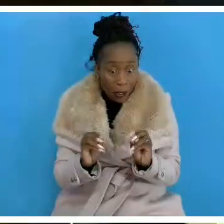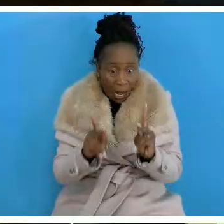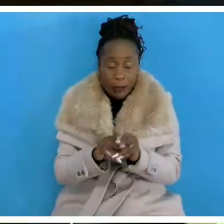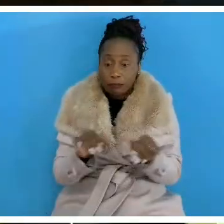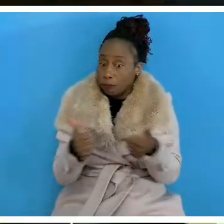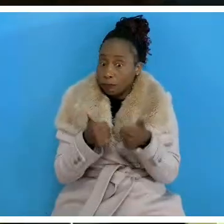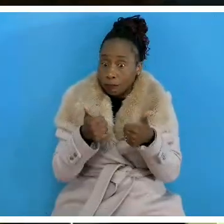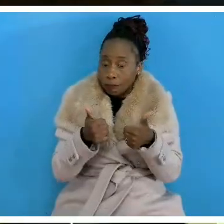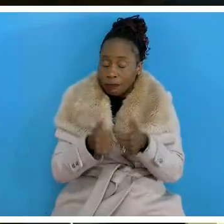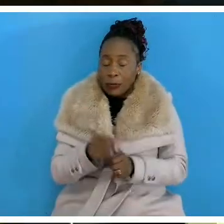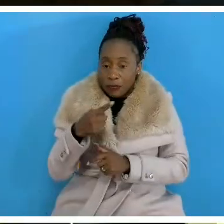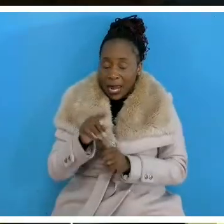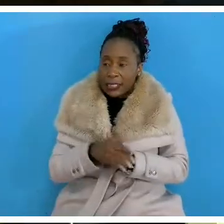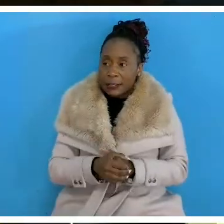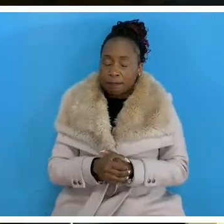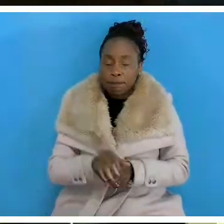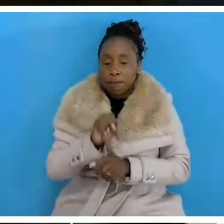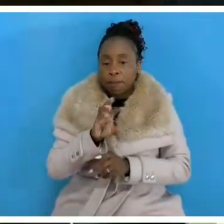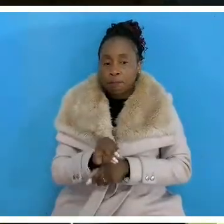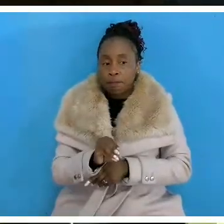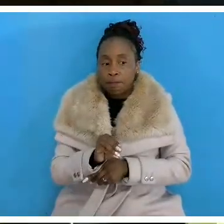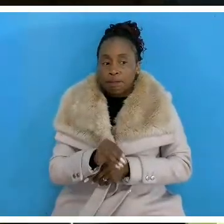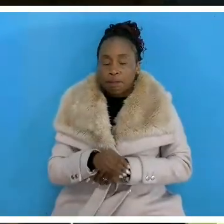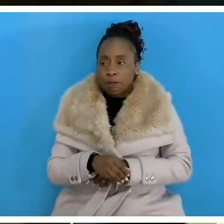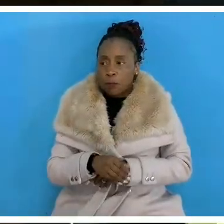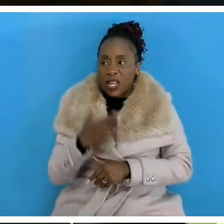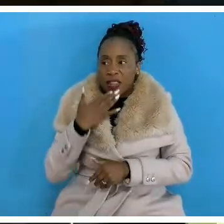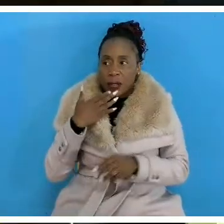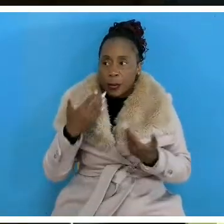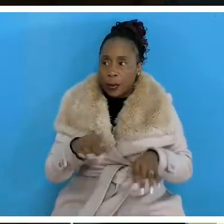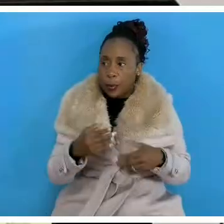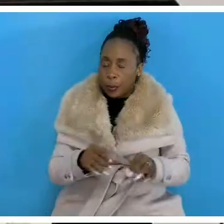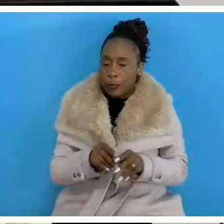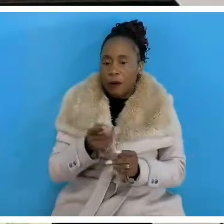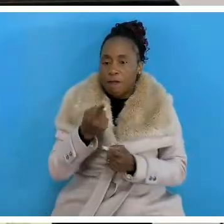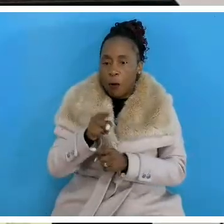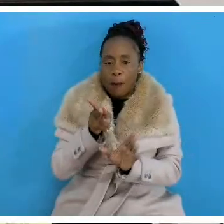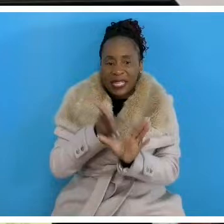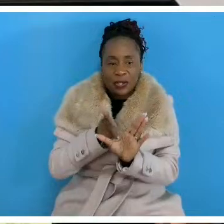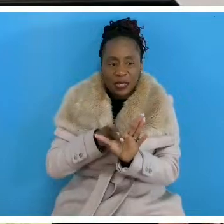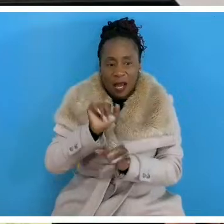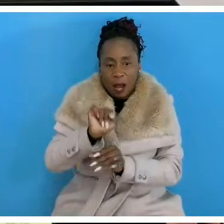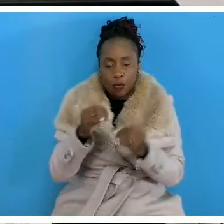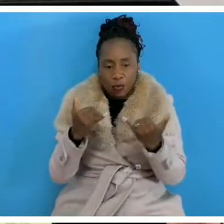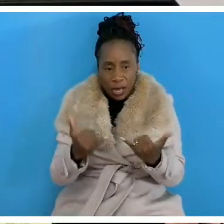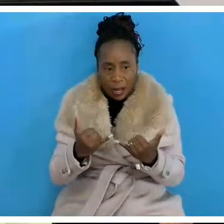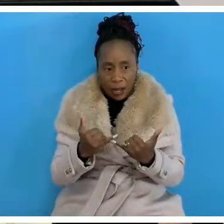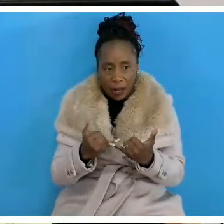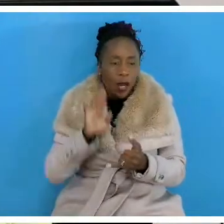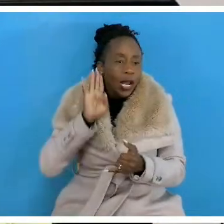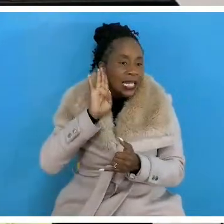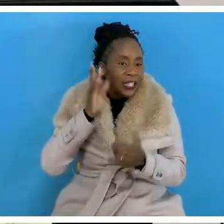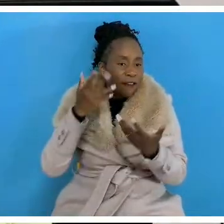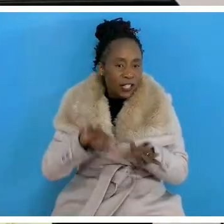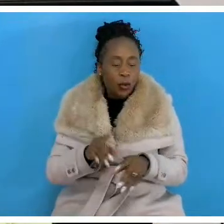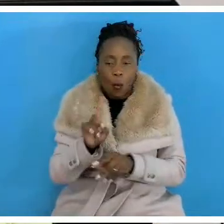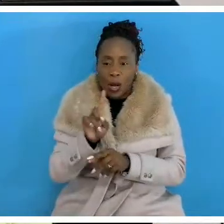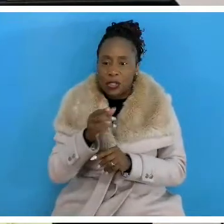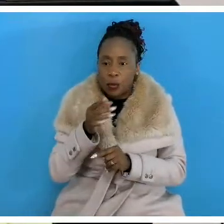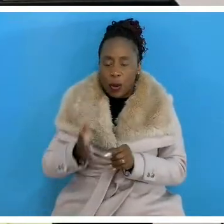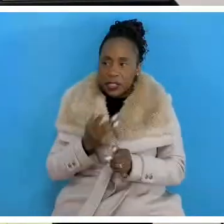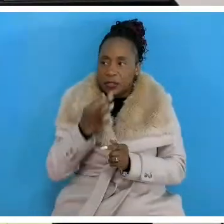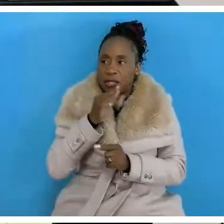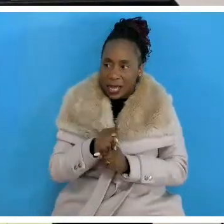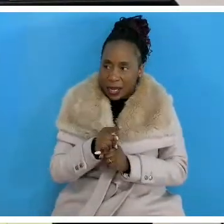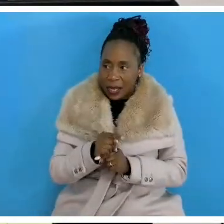Right. So, thank you for your participation today. we did listen to what you have to say. We will